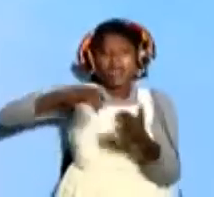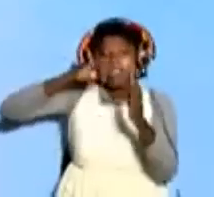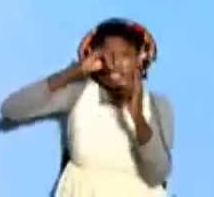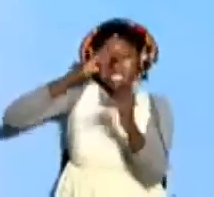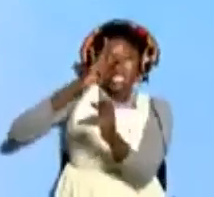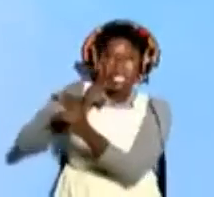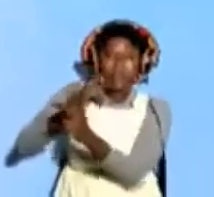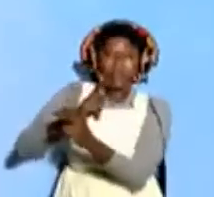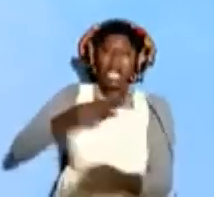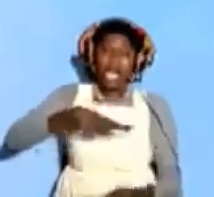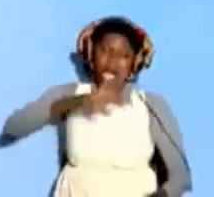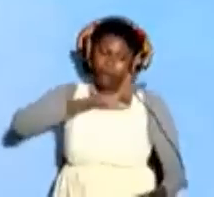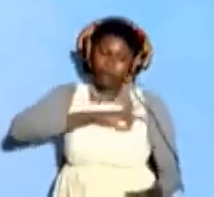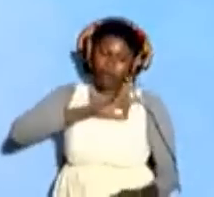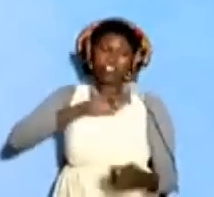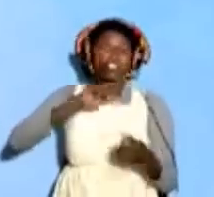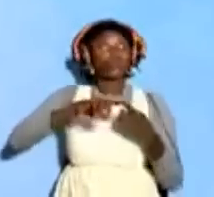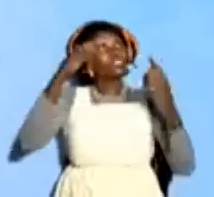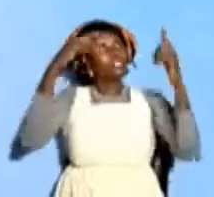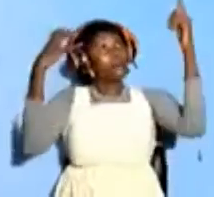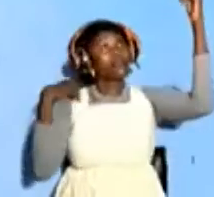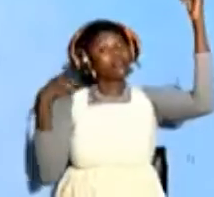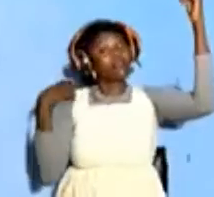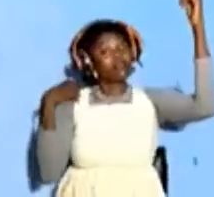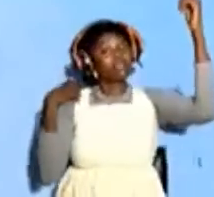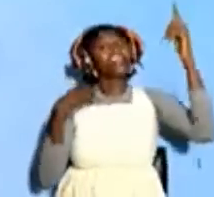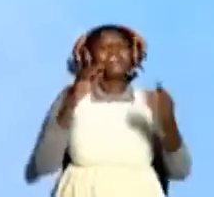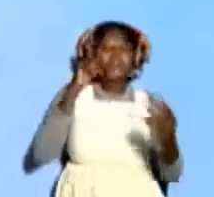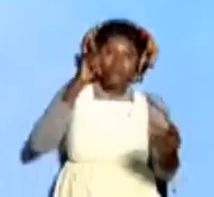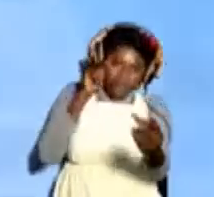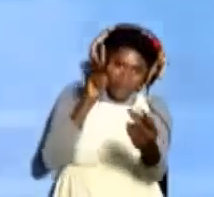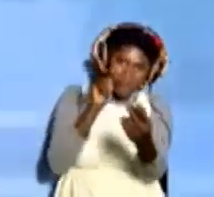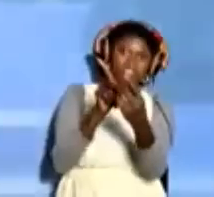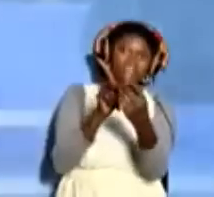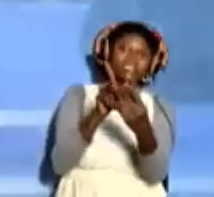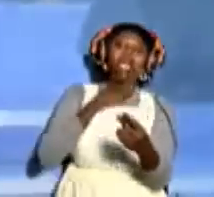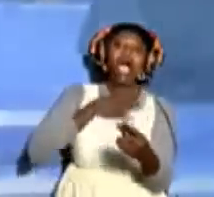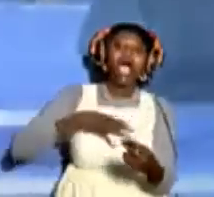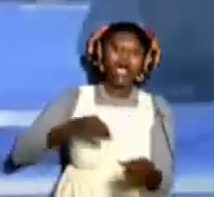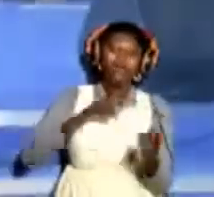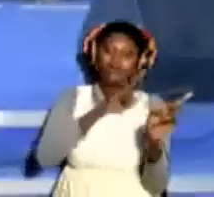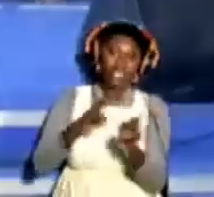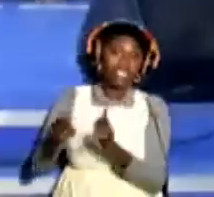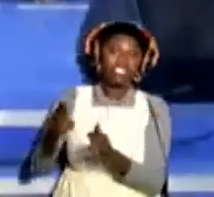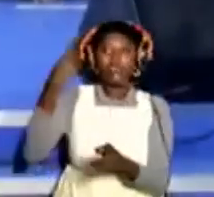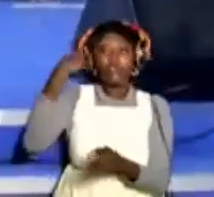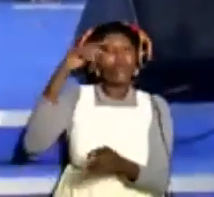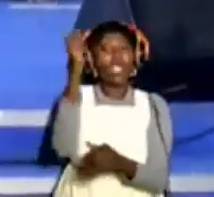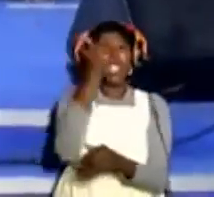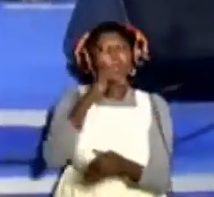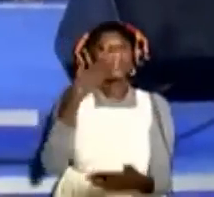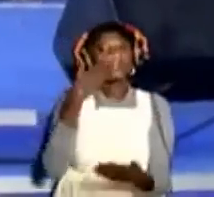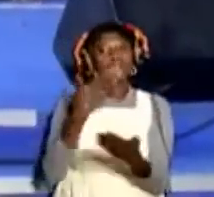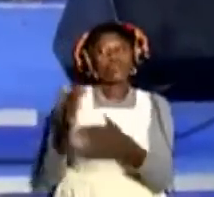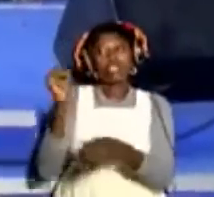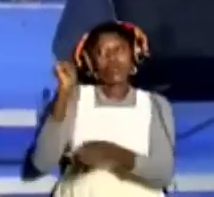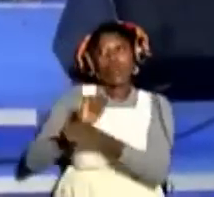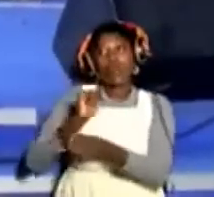consecrated and profitable to the master, fit and ready for any good work.